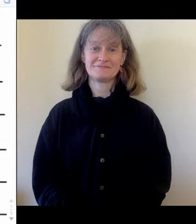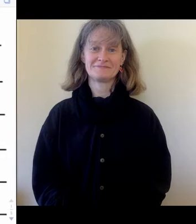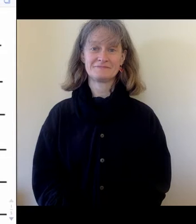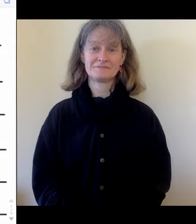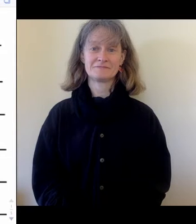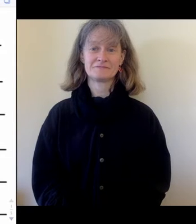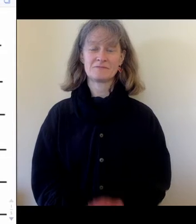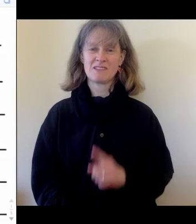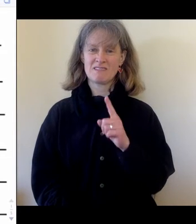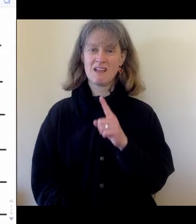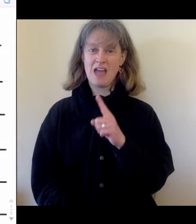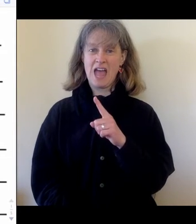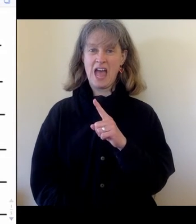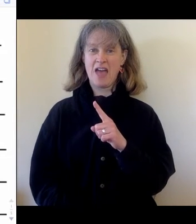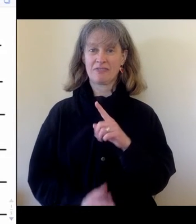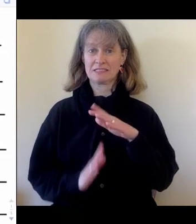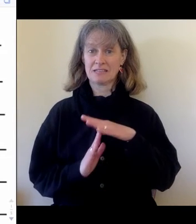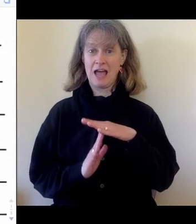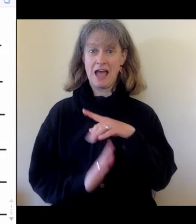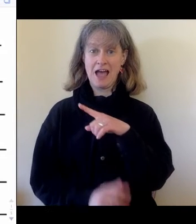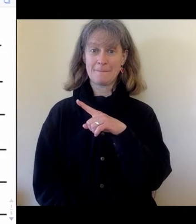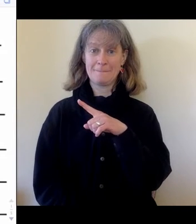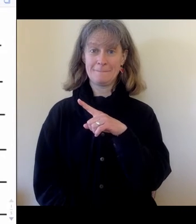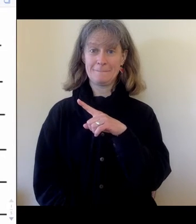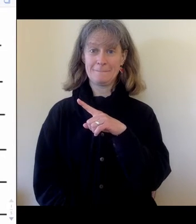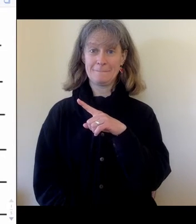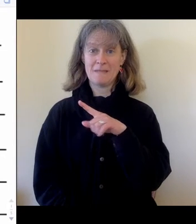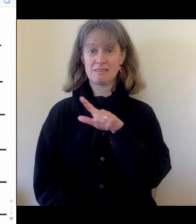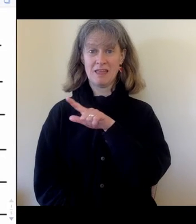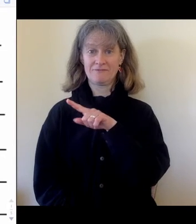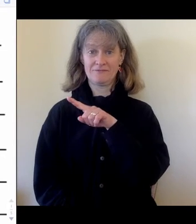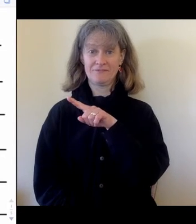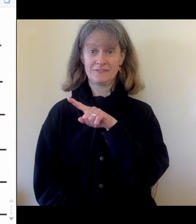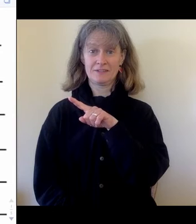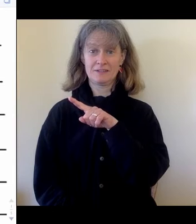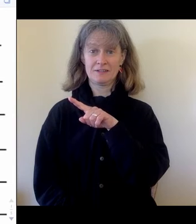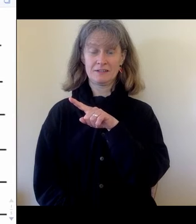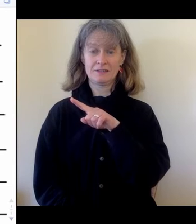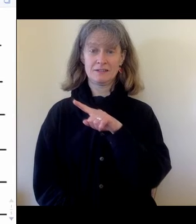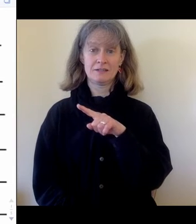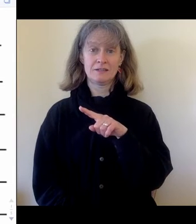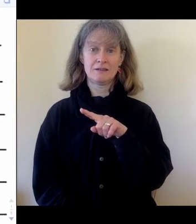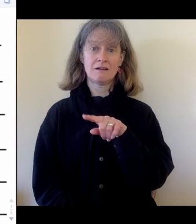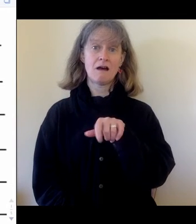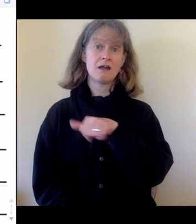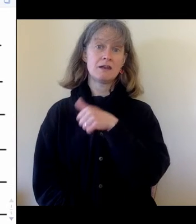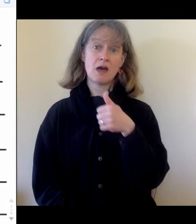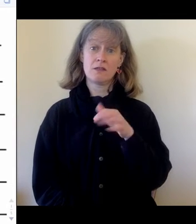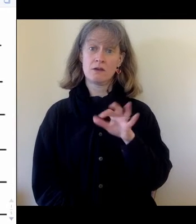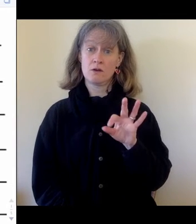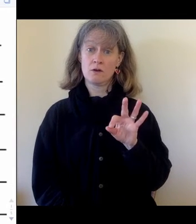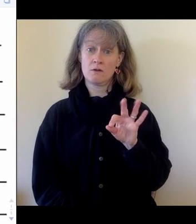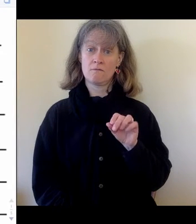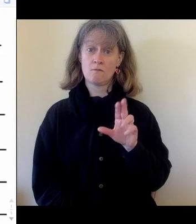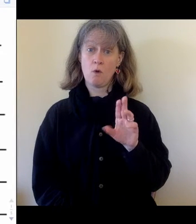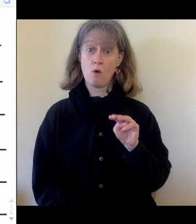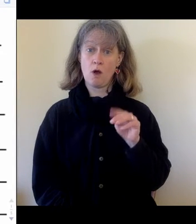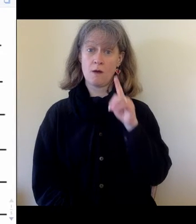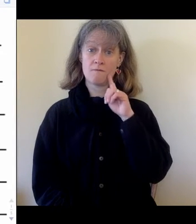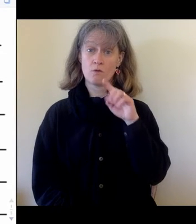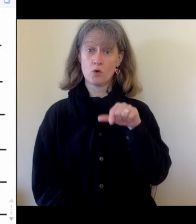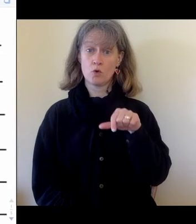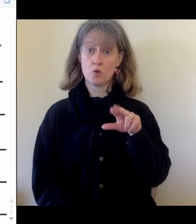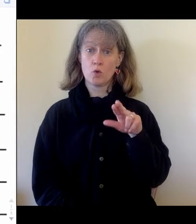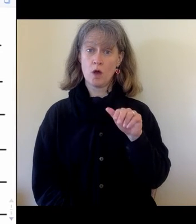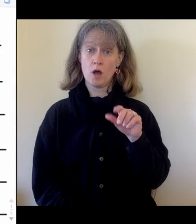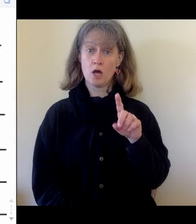If we look at the top left corner, there's another form a quadratic equation can